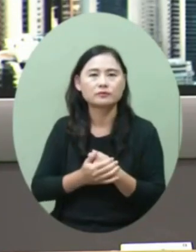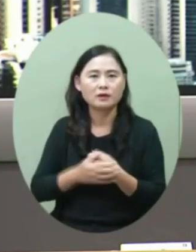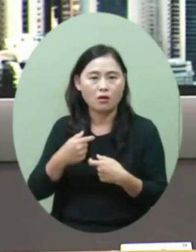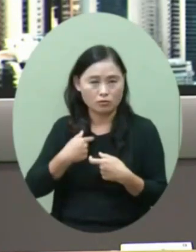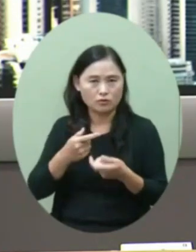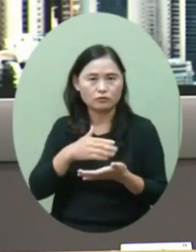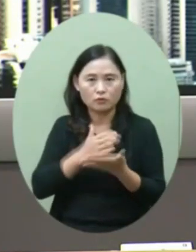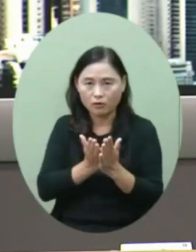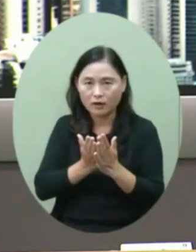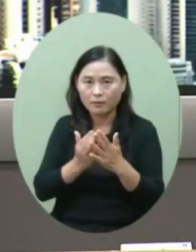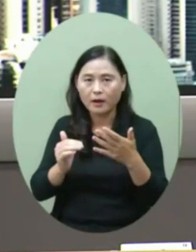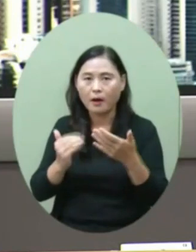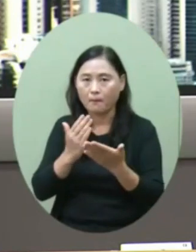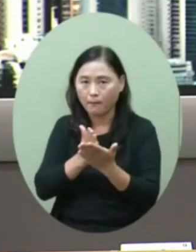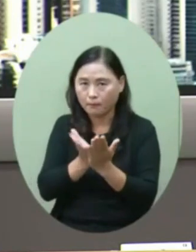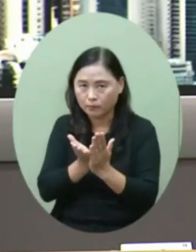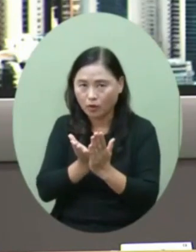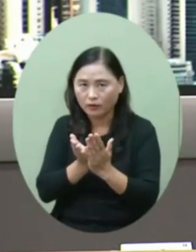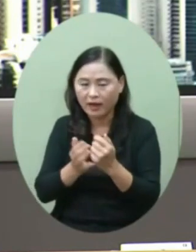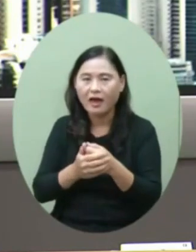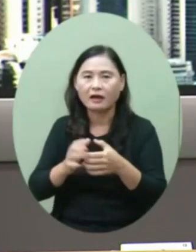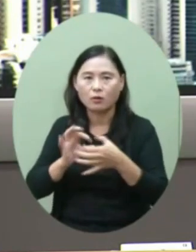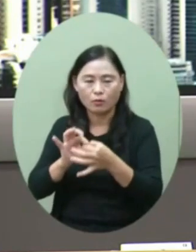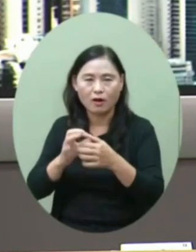And also this designation